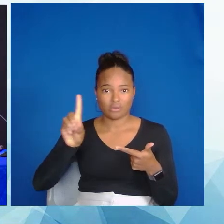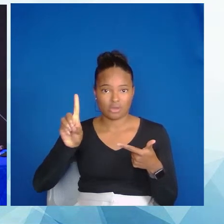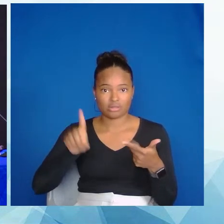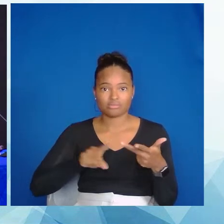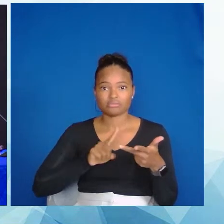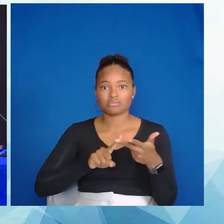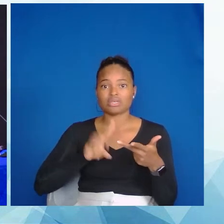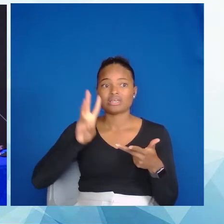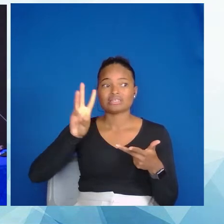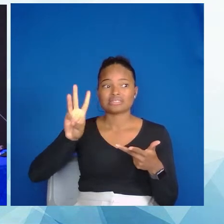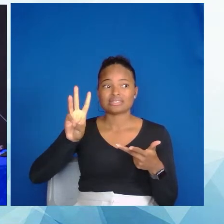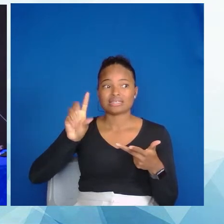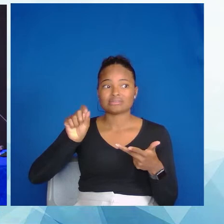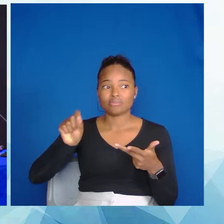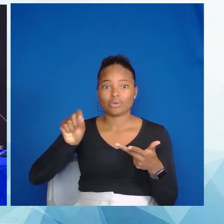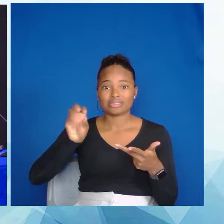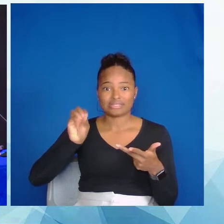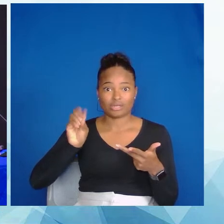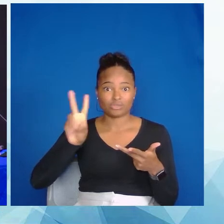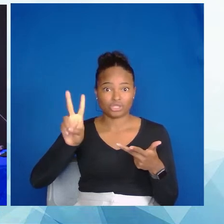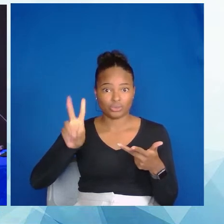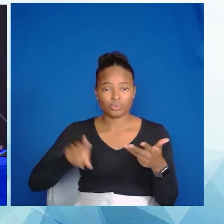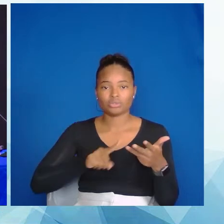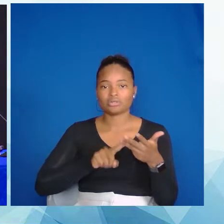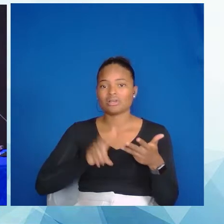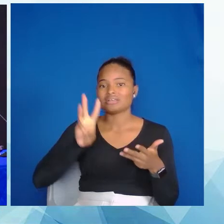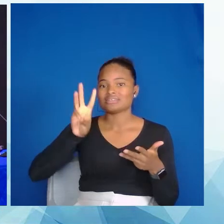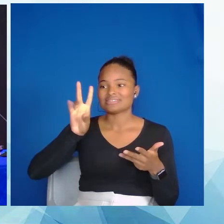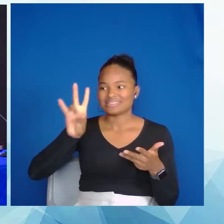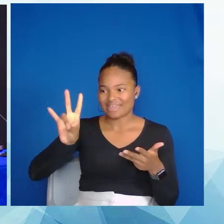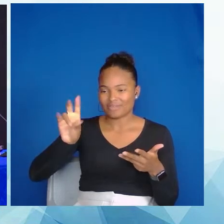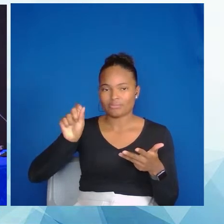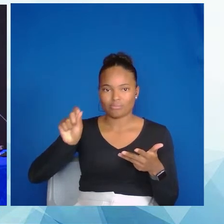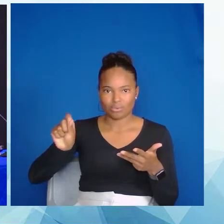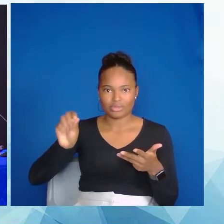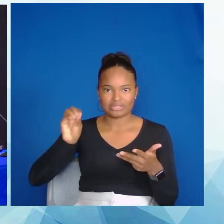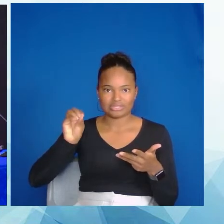6.01, and 6.02, and 7.02.